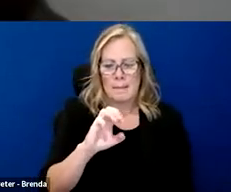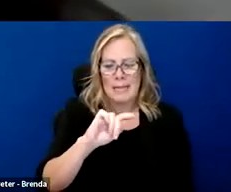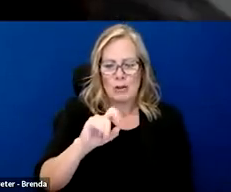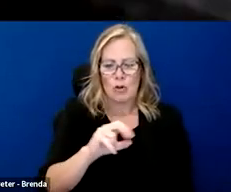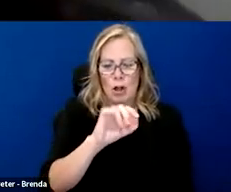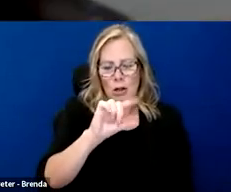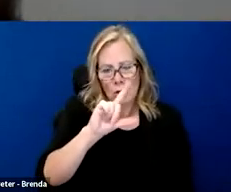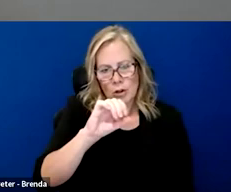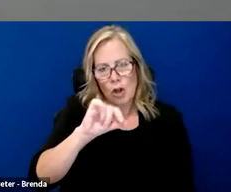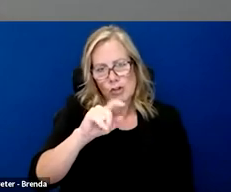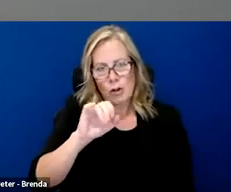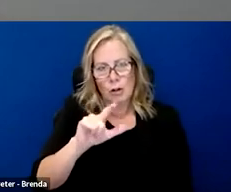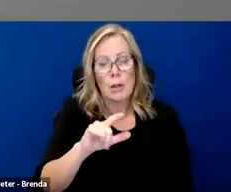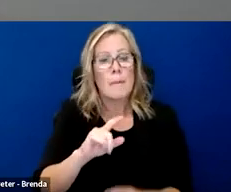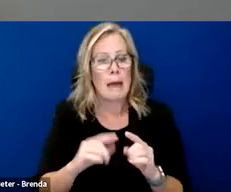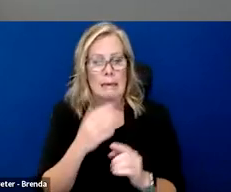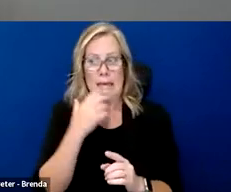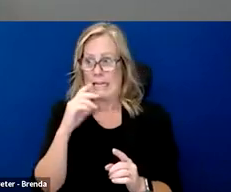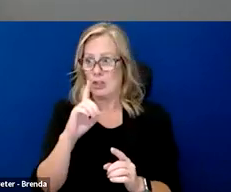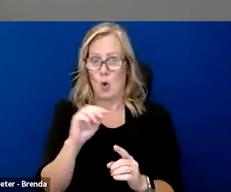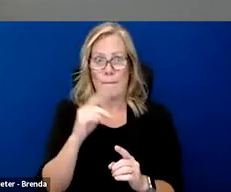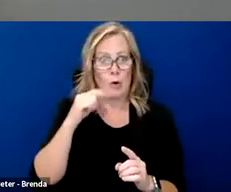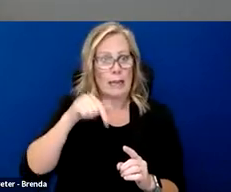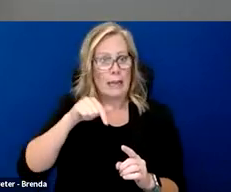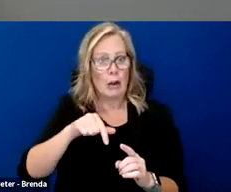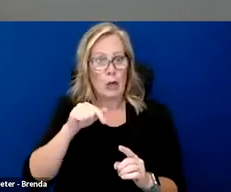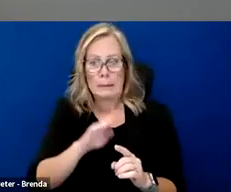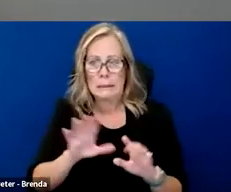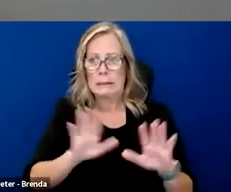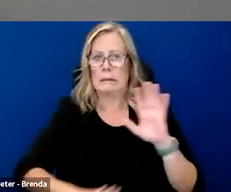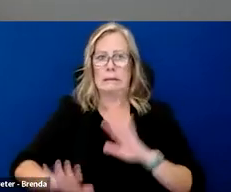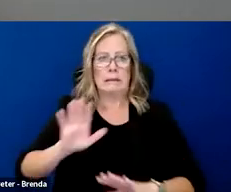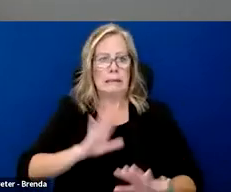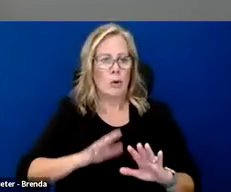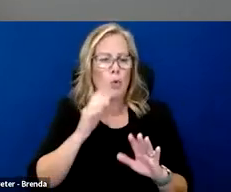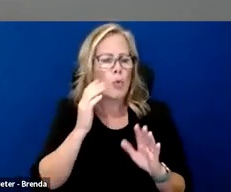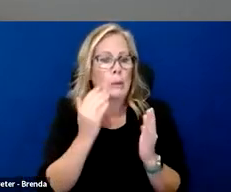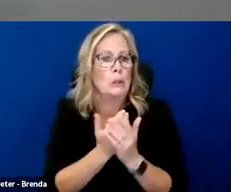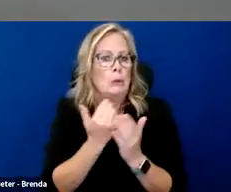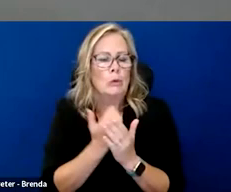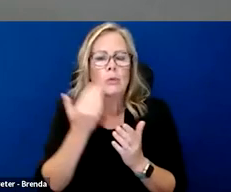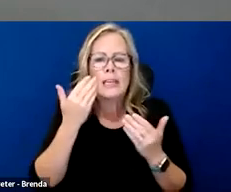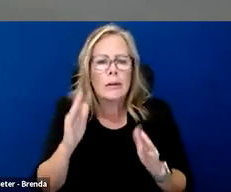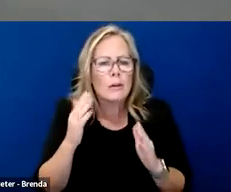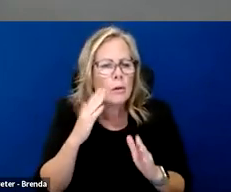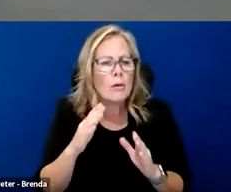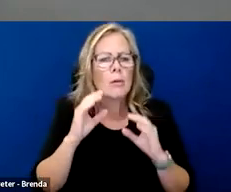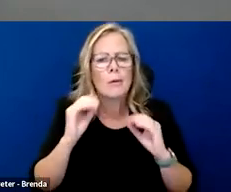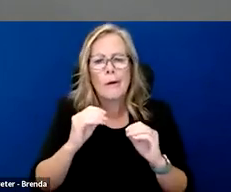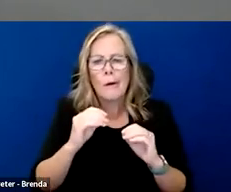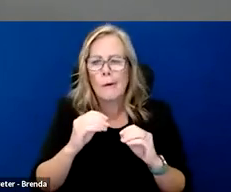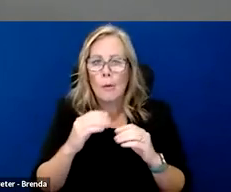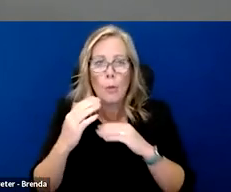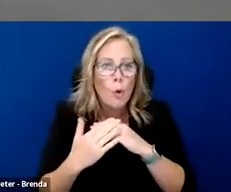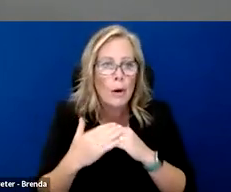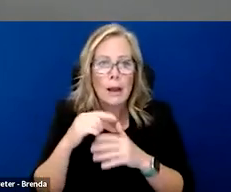to us in 2021 and we didn't have the alerting system that we have now, people really kind of